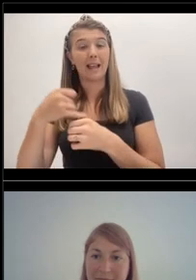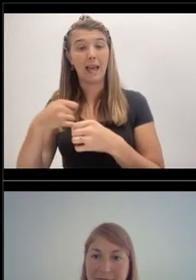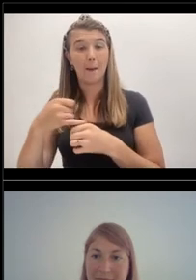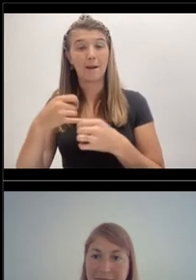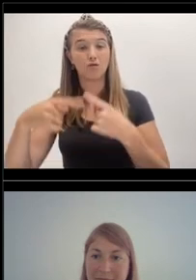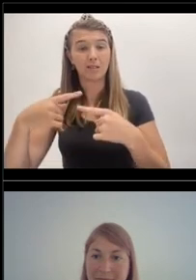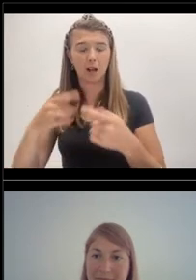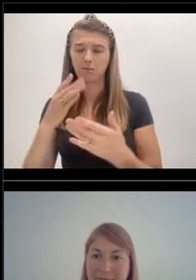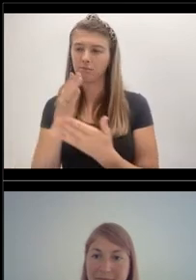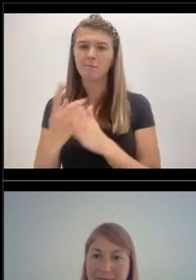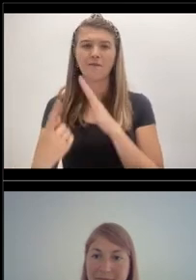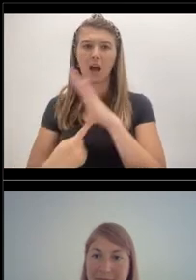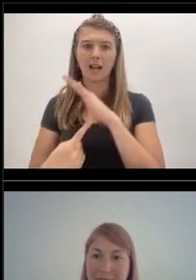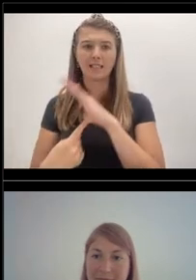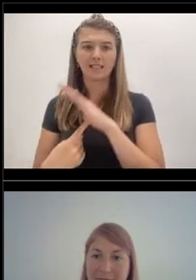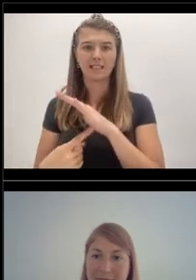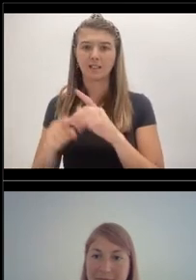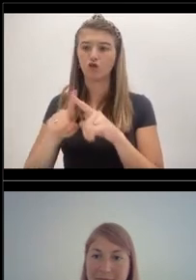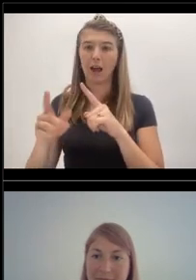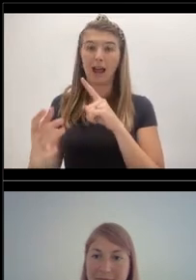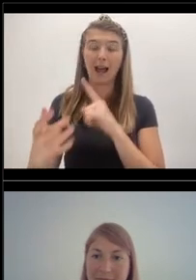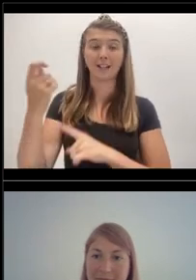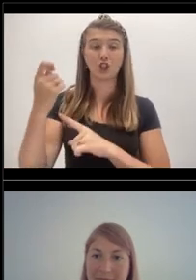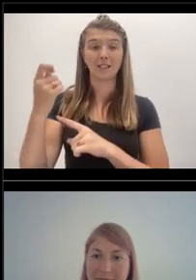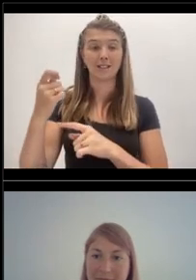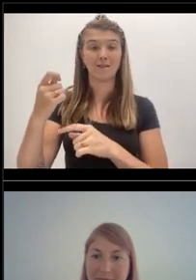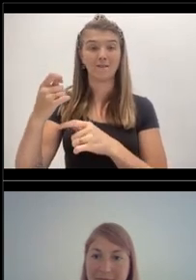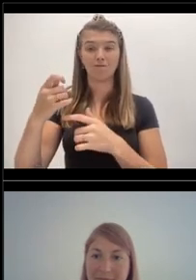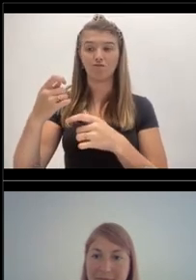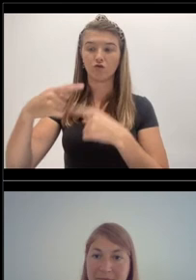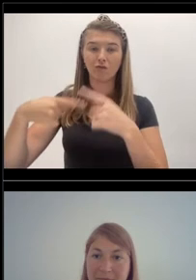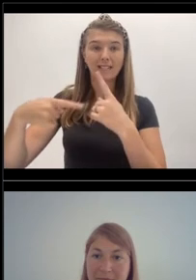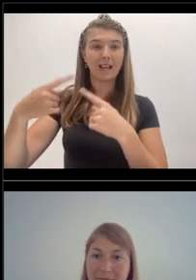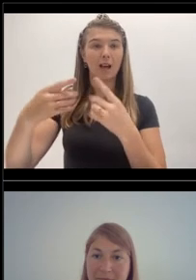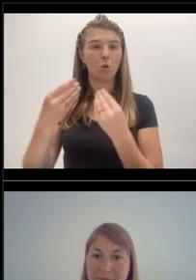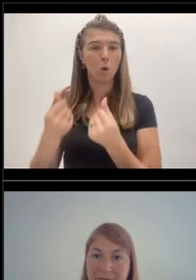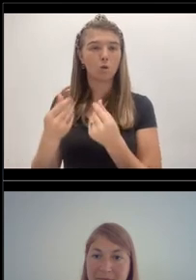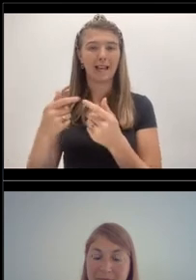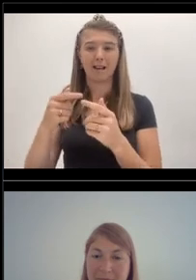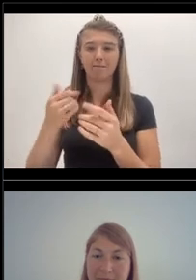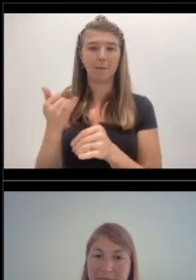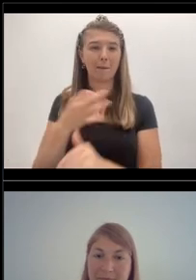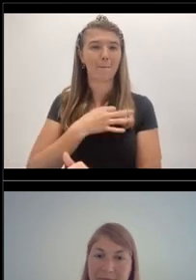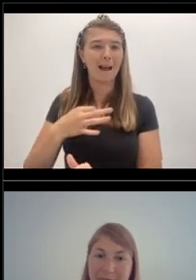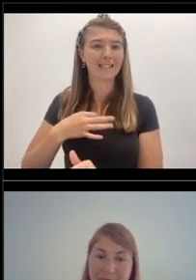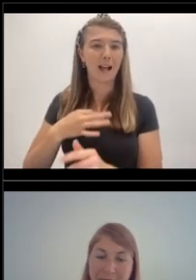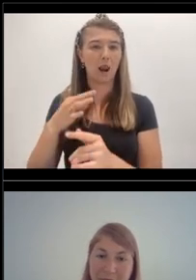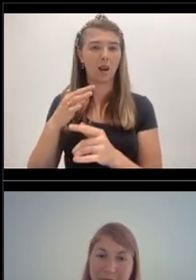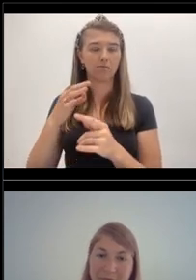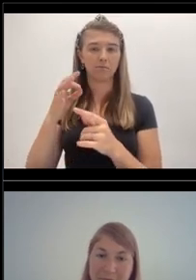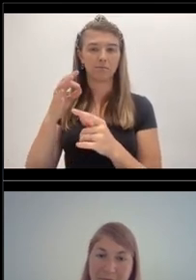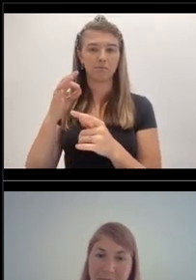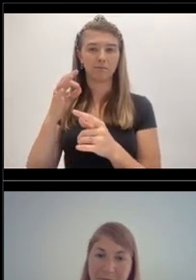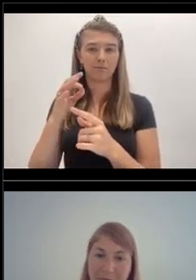in helping people achieve recycled content in medical devices and medical packaging, where currently we cannot get